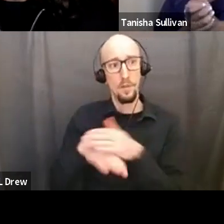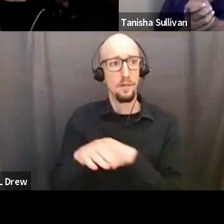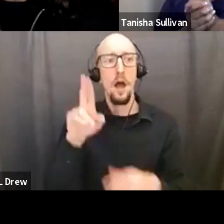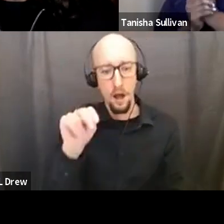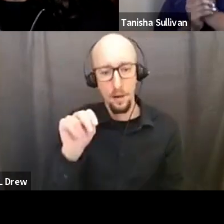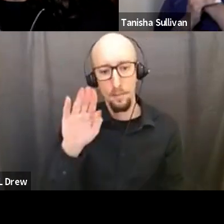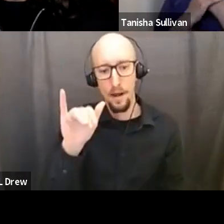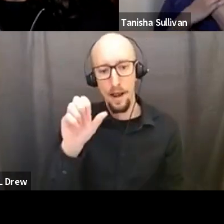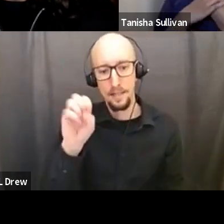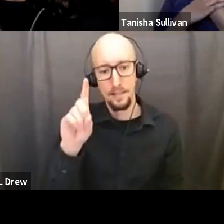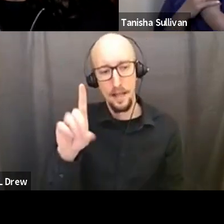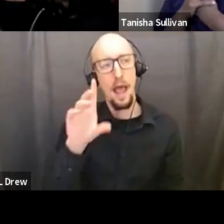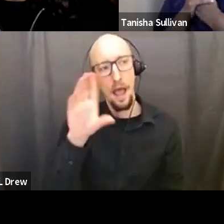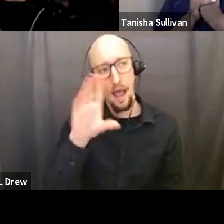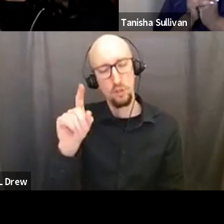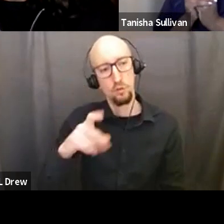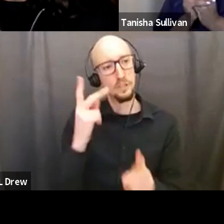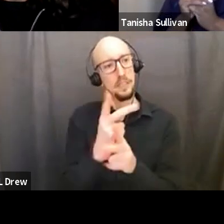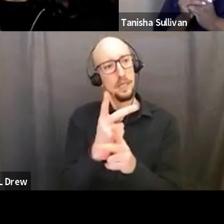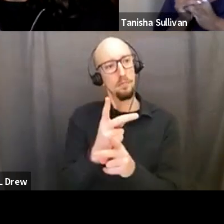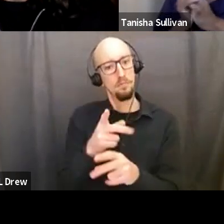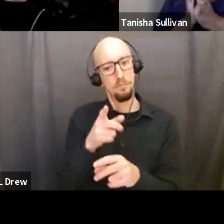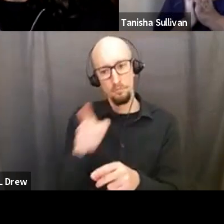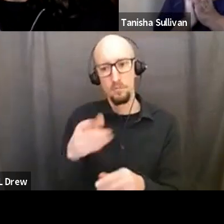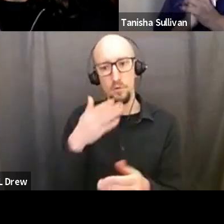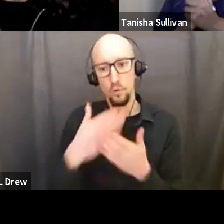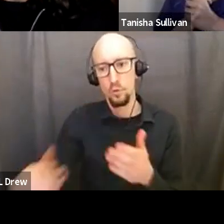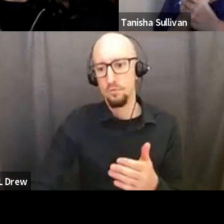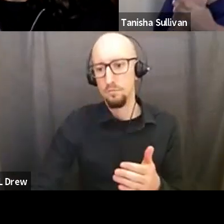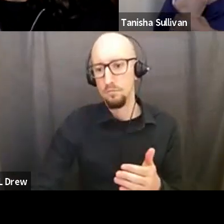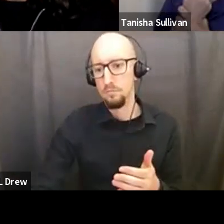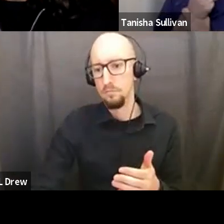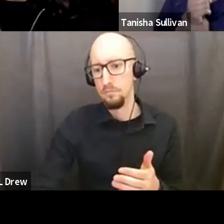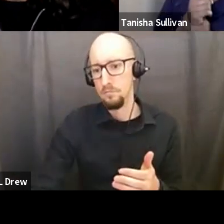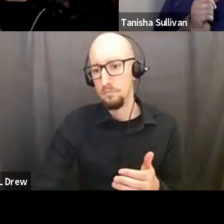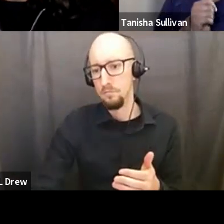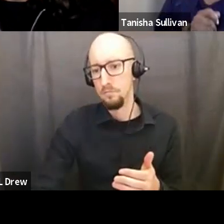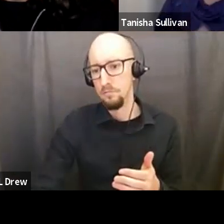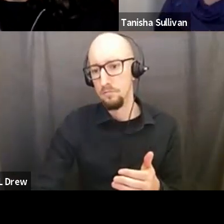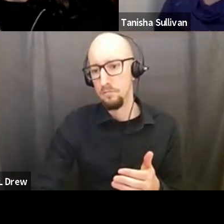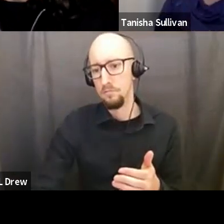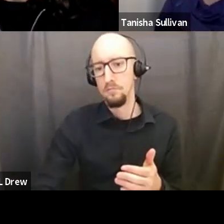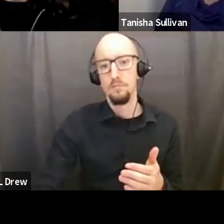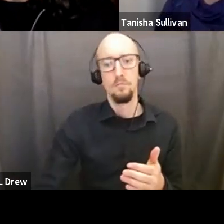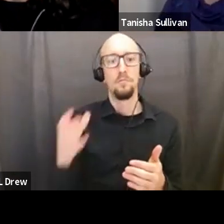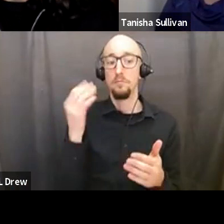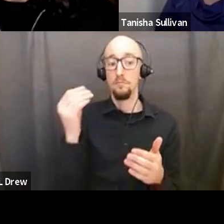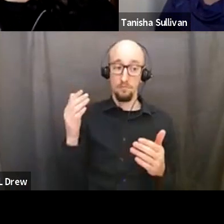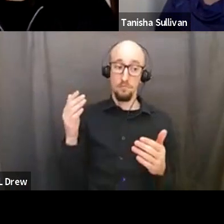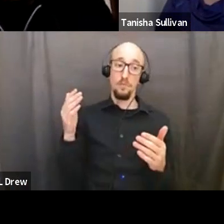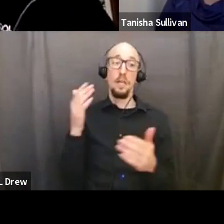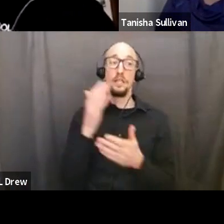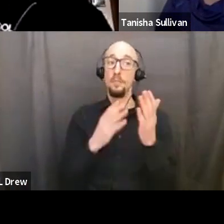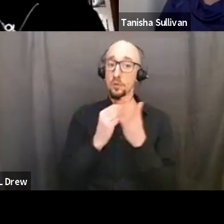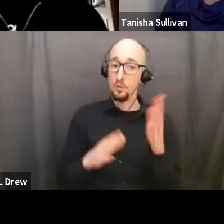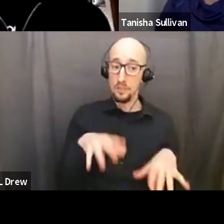and should remain an untimed test so that all students approach the test in the same manner that does away with the inequities of some students taking